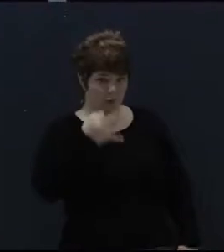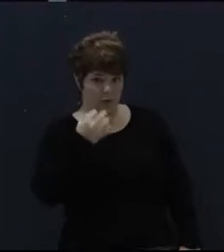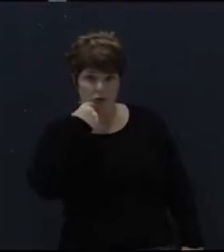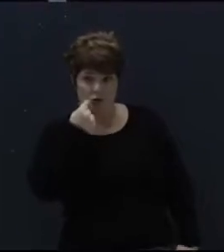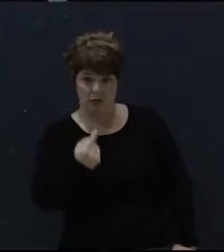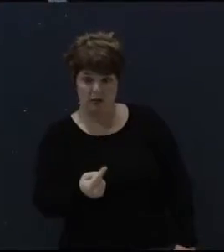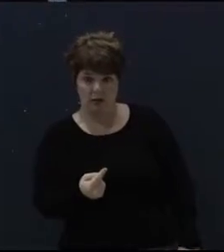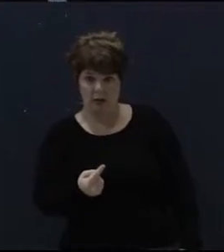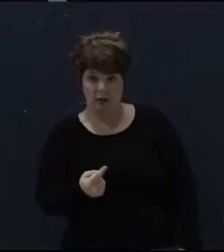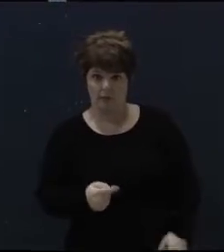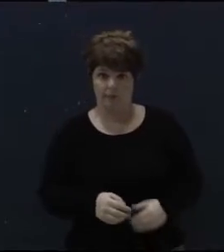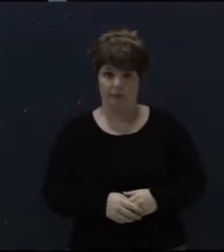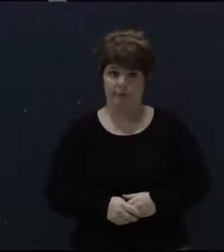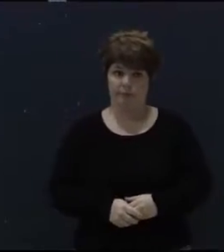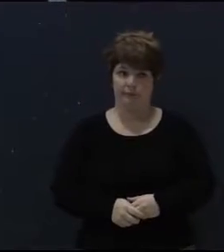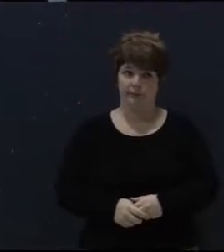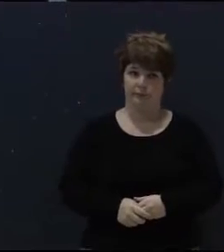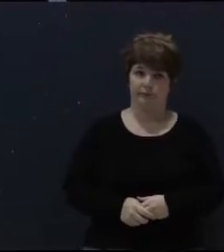do, you know.